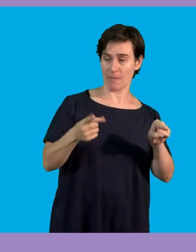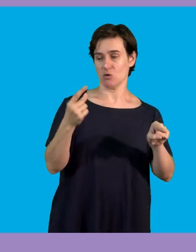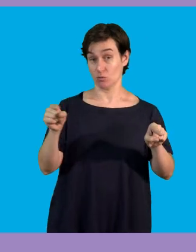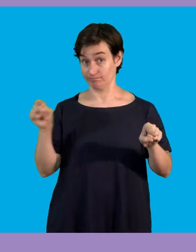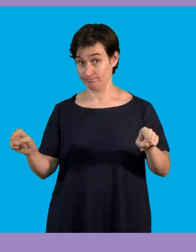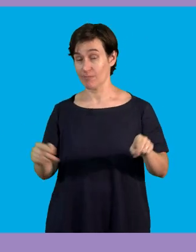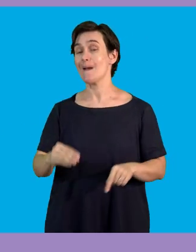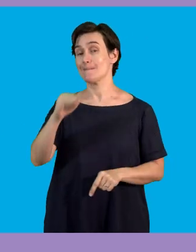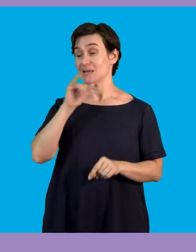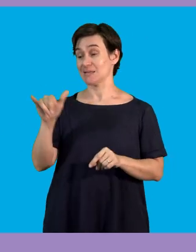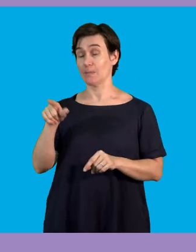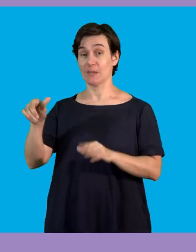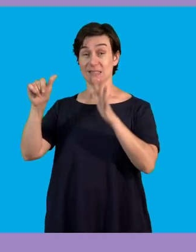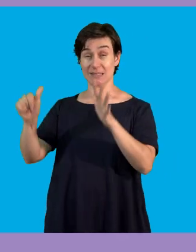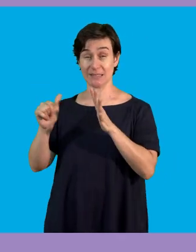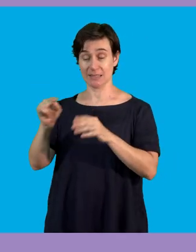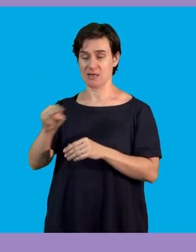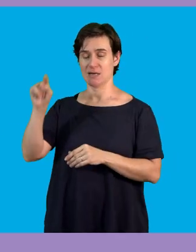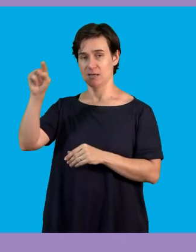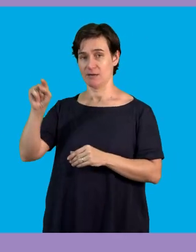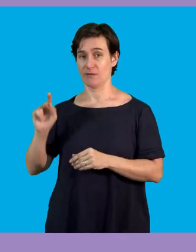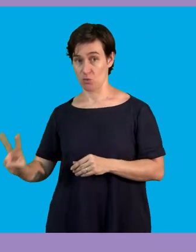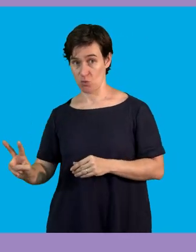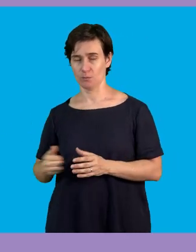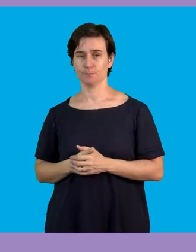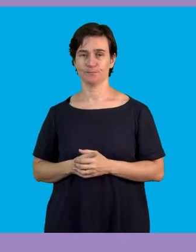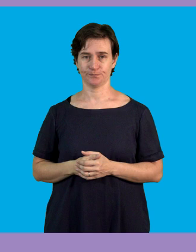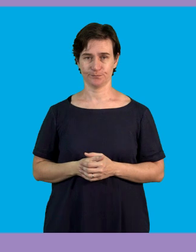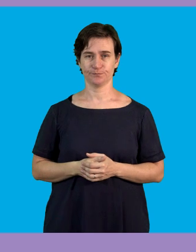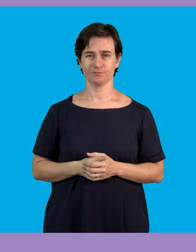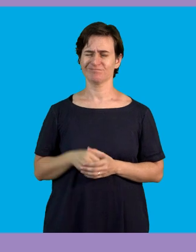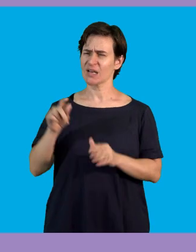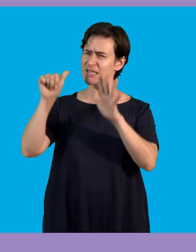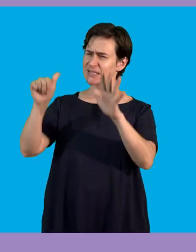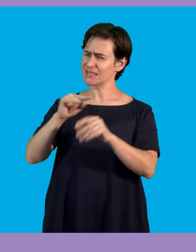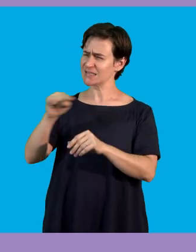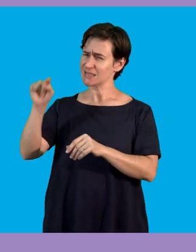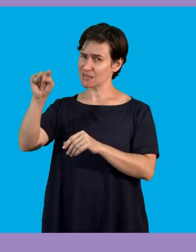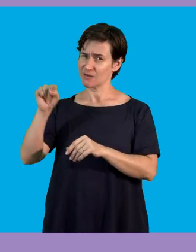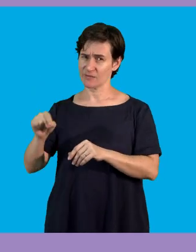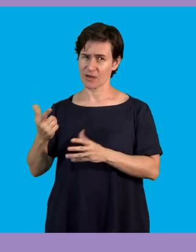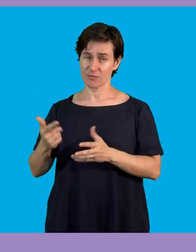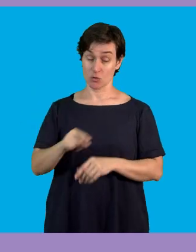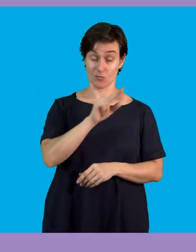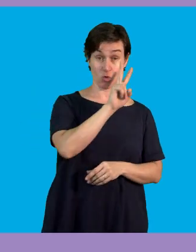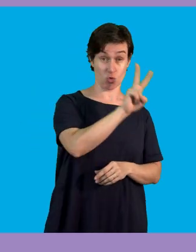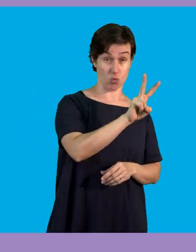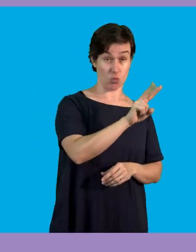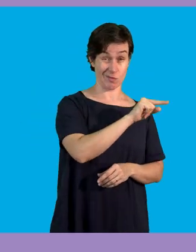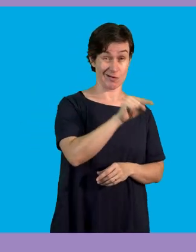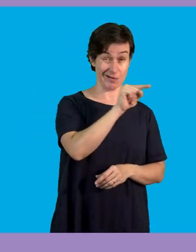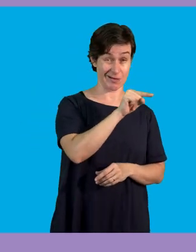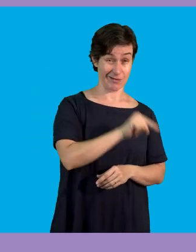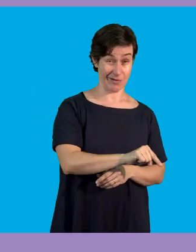We'll then divide by 2. 2 divided by 2 gives us 1. 1 multiplied